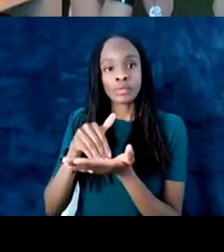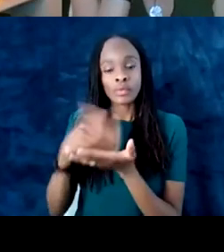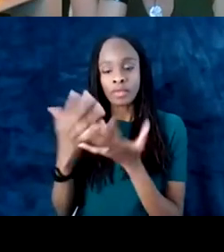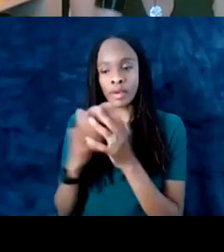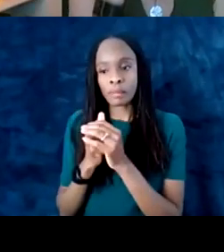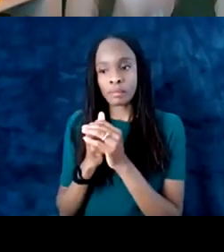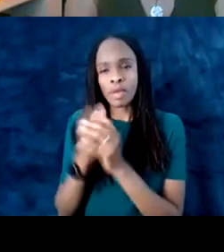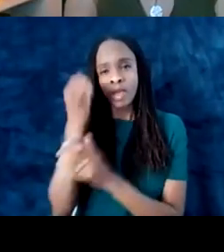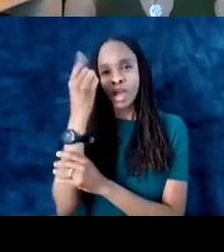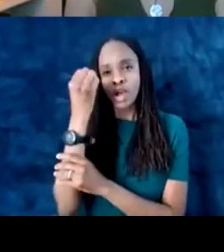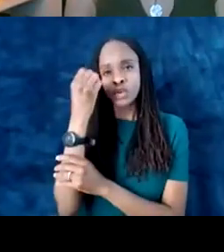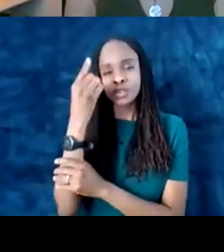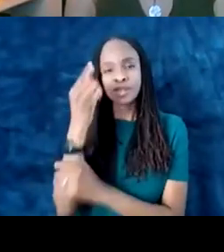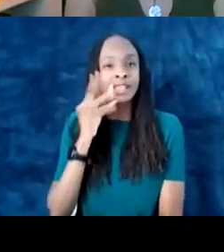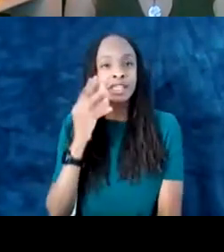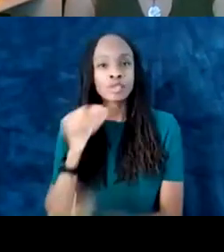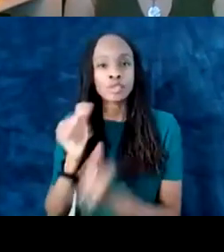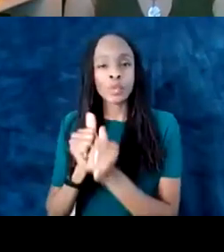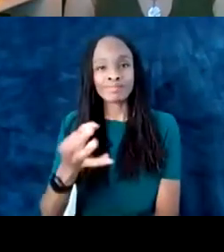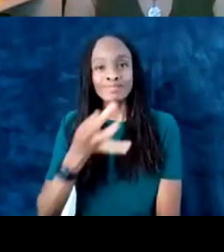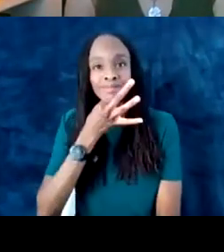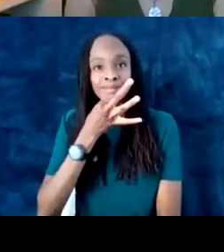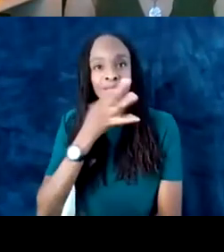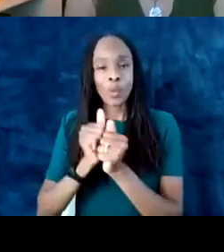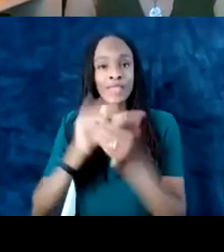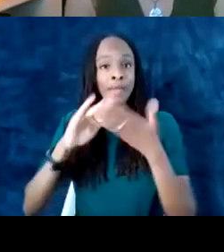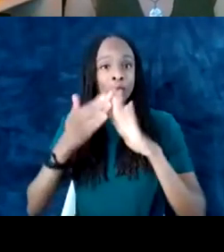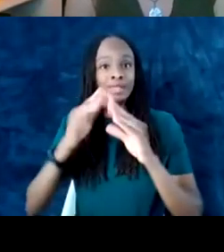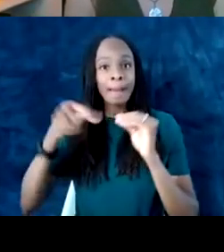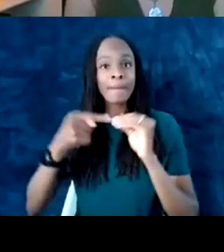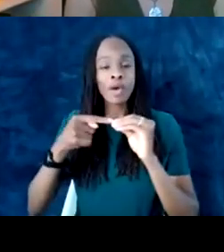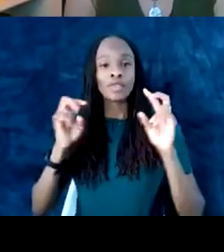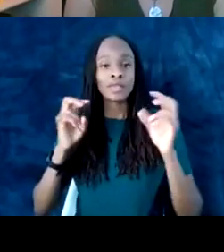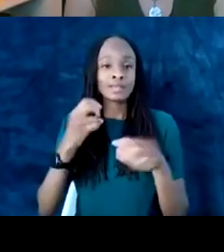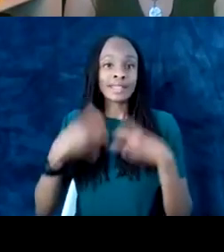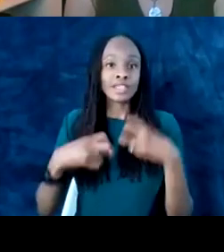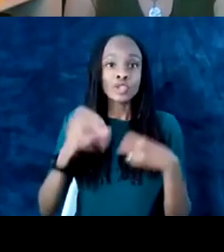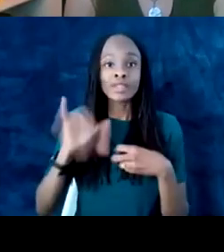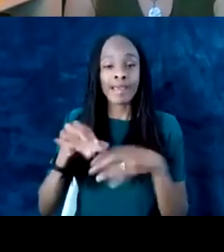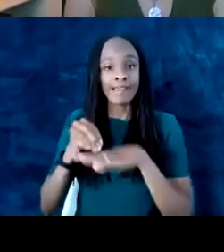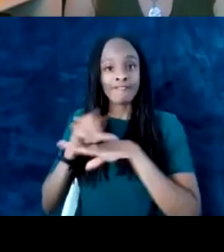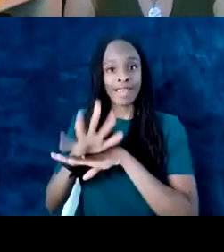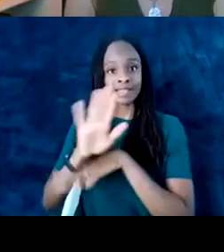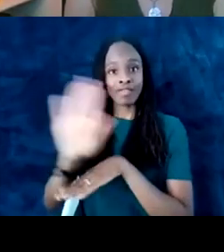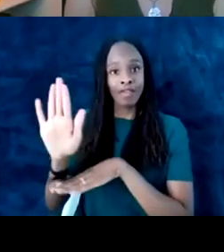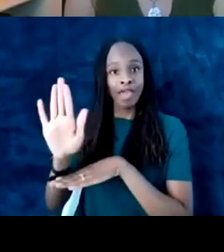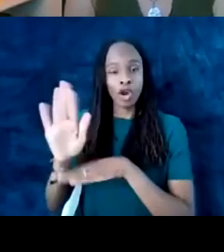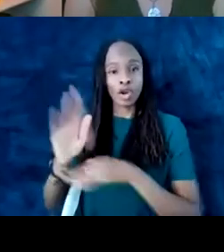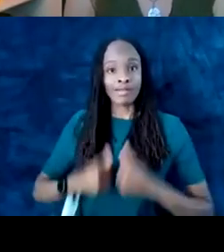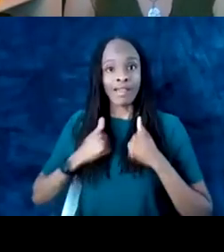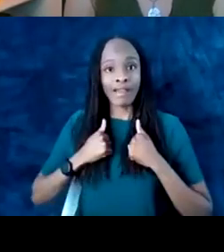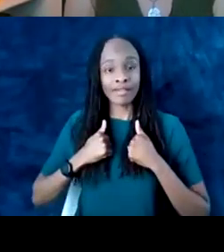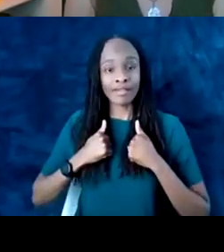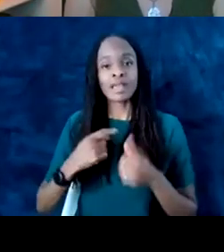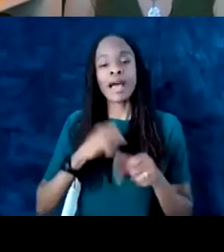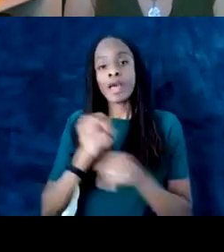the understanding and experience and expertise of communities about the issues that affect their lives. And so I've worked with